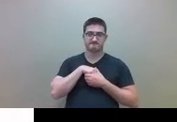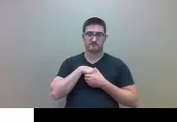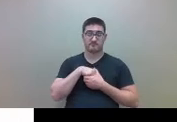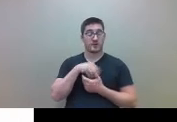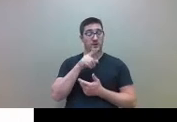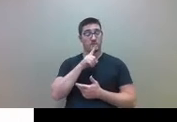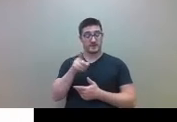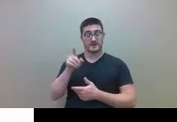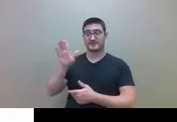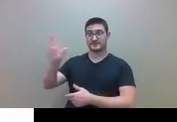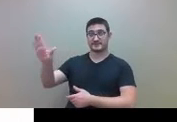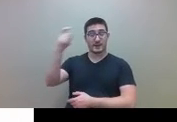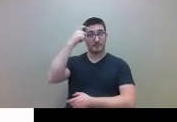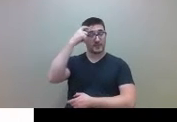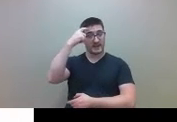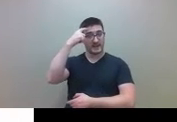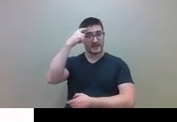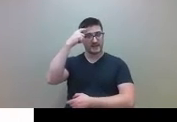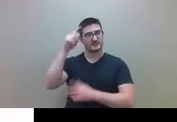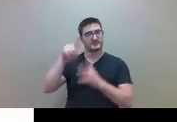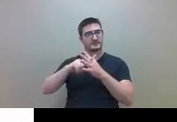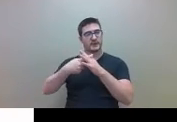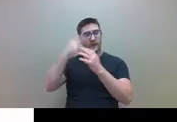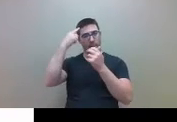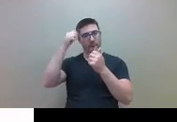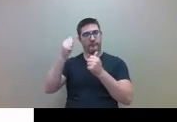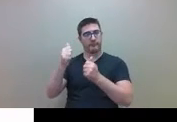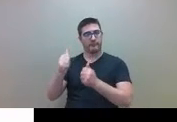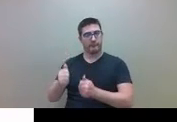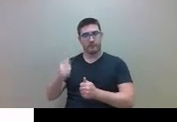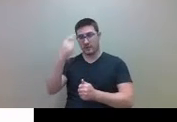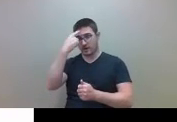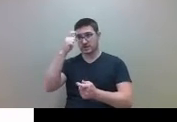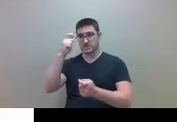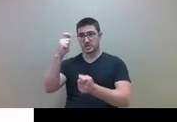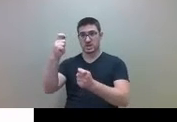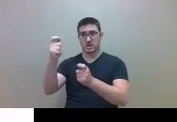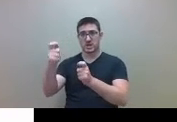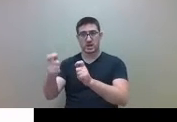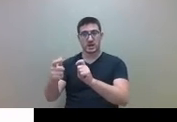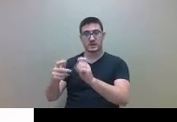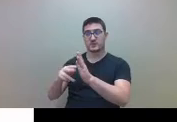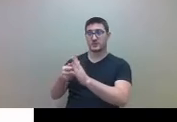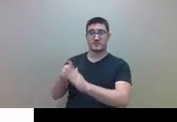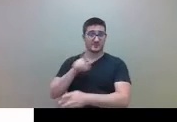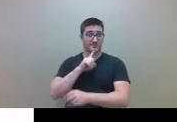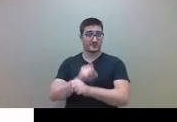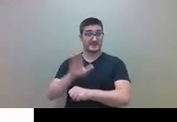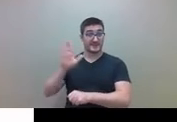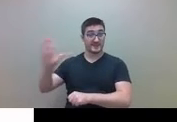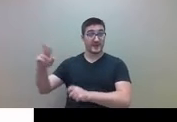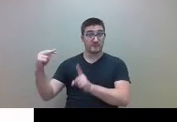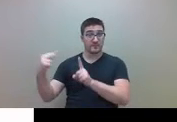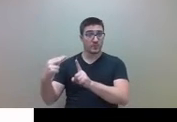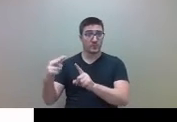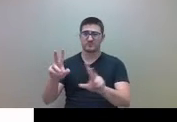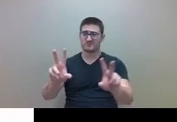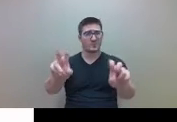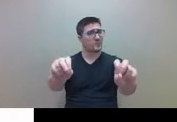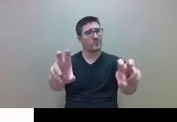The brain is changing. And we cannot internalize that. We've got to find a way to look back and say,